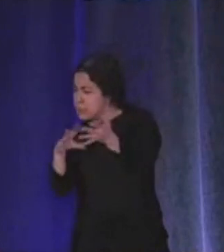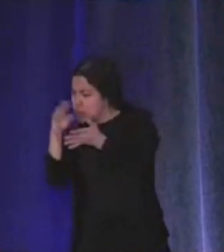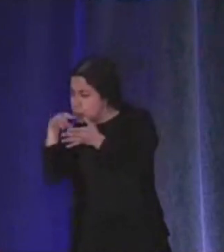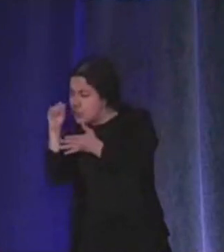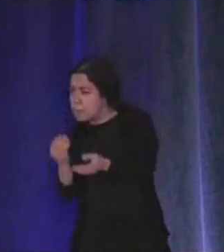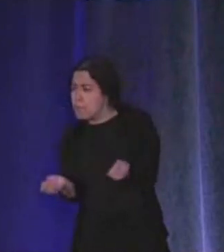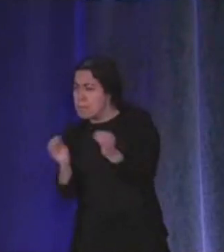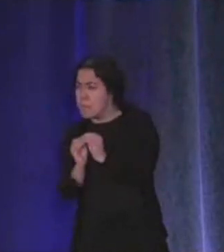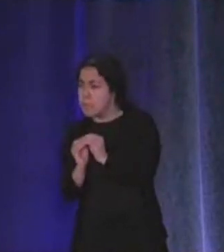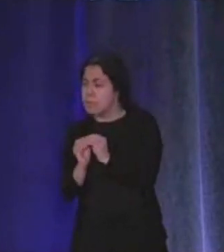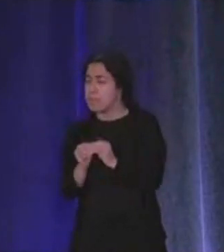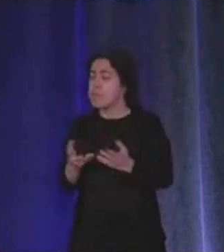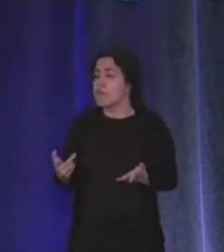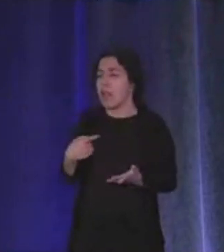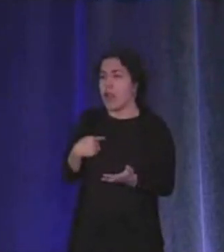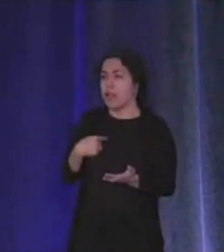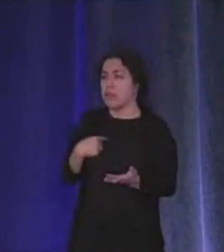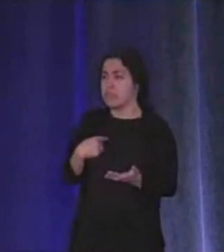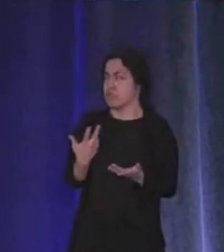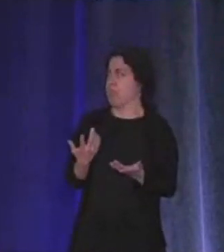well, I had a lot of questions.